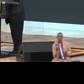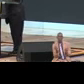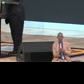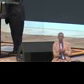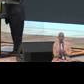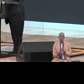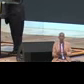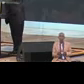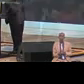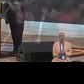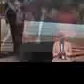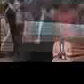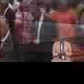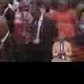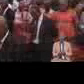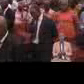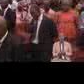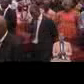Transformation.